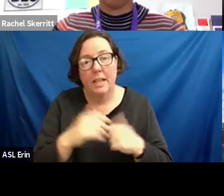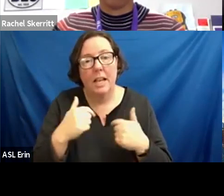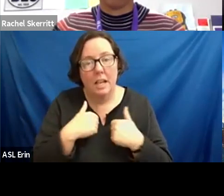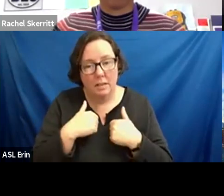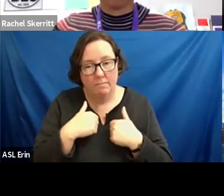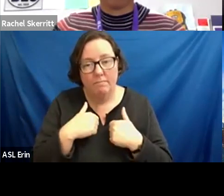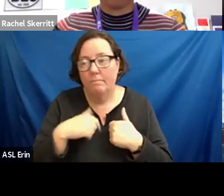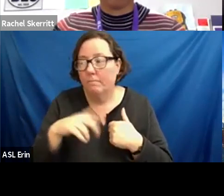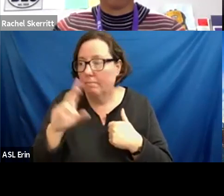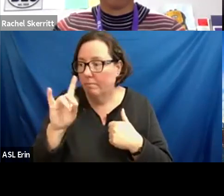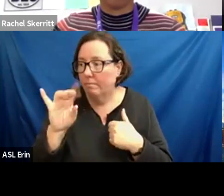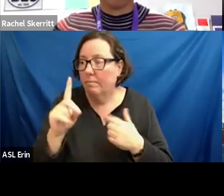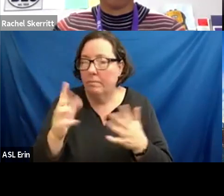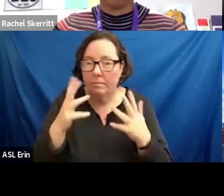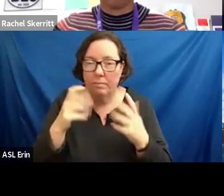to,